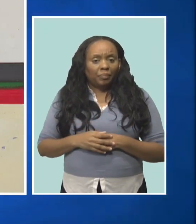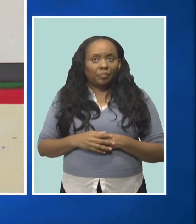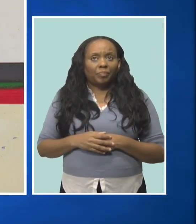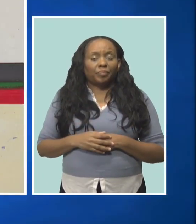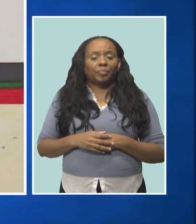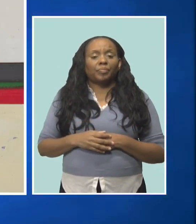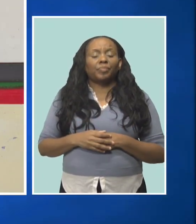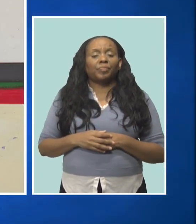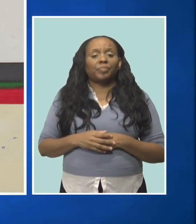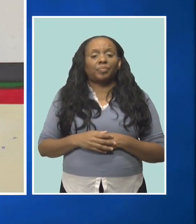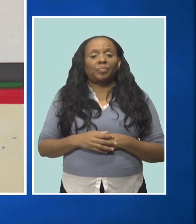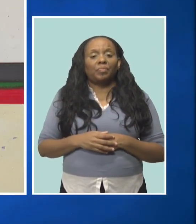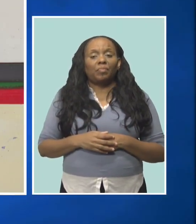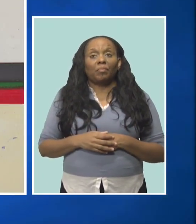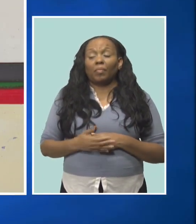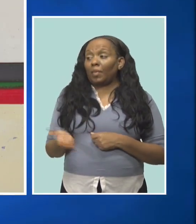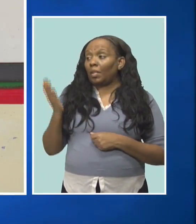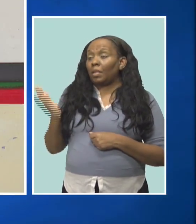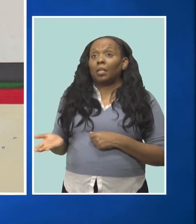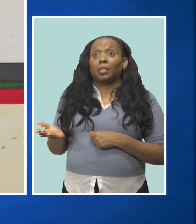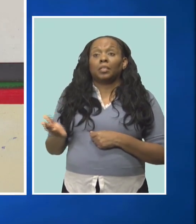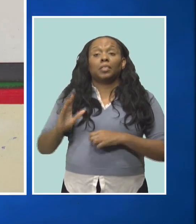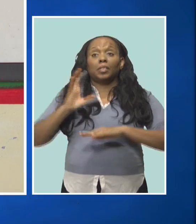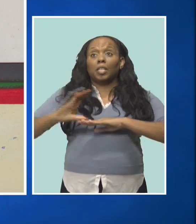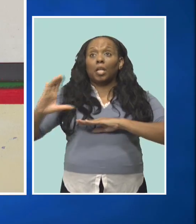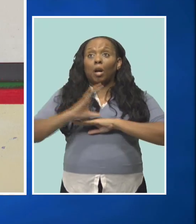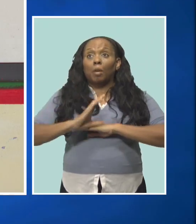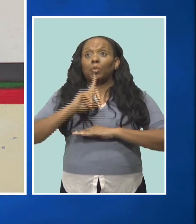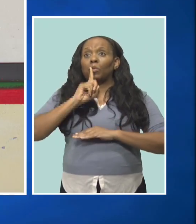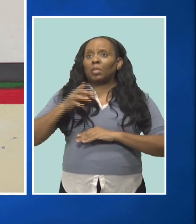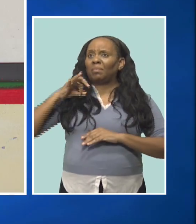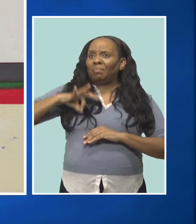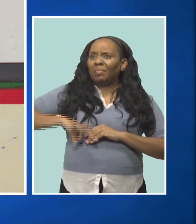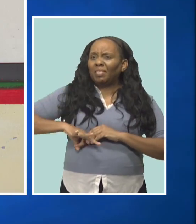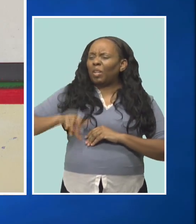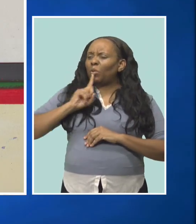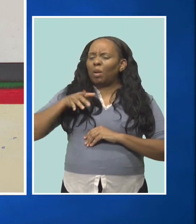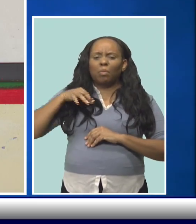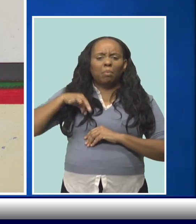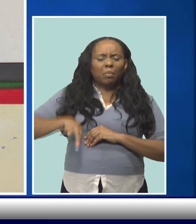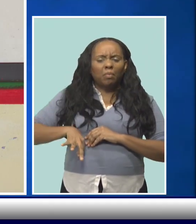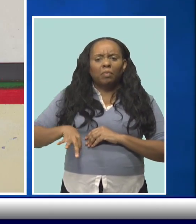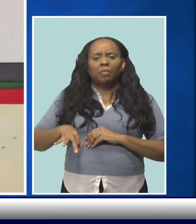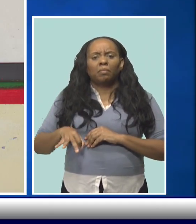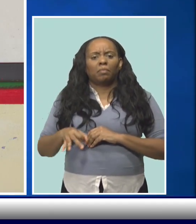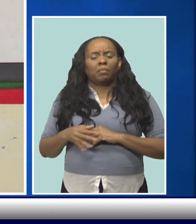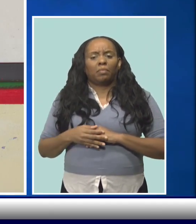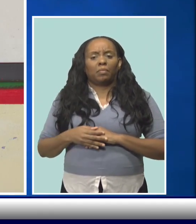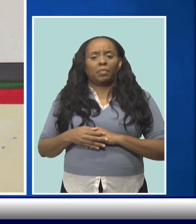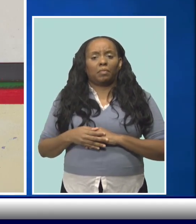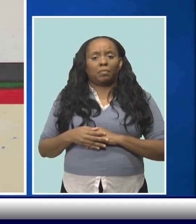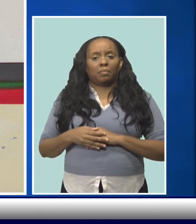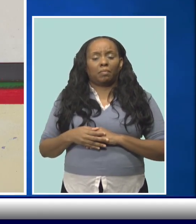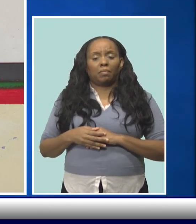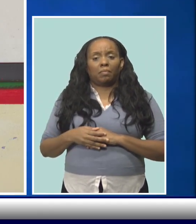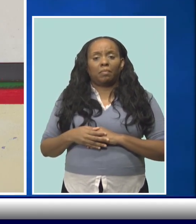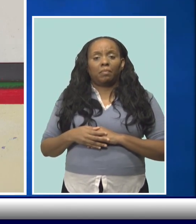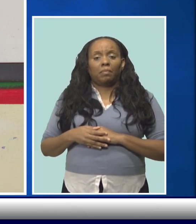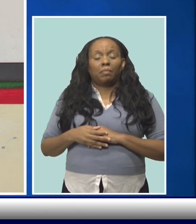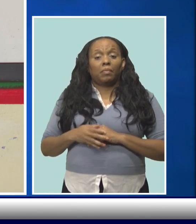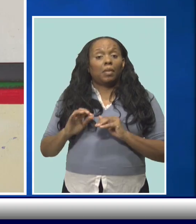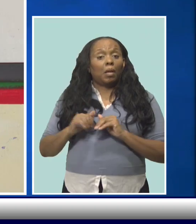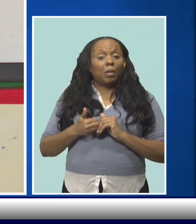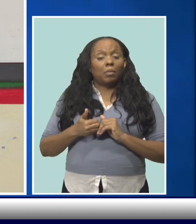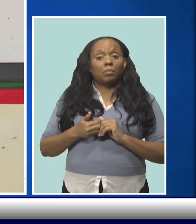Our region have benefited from the government of